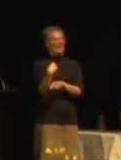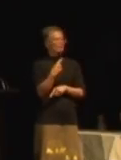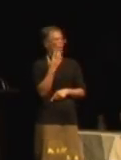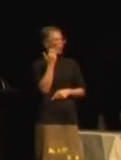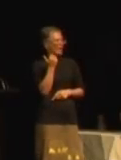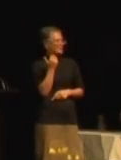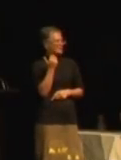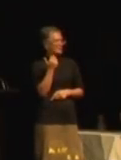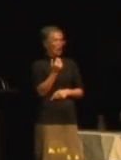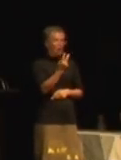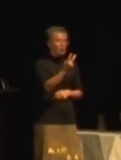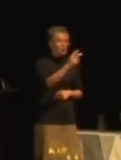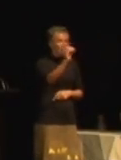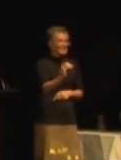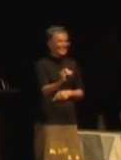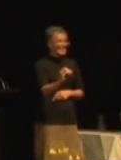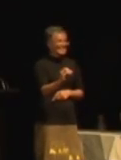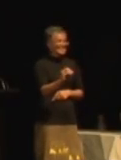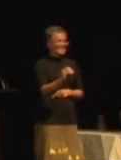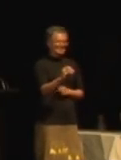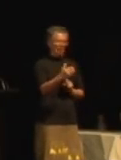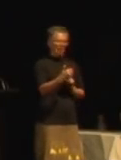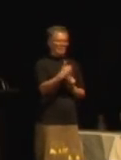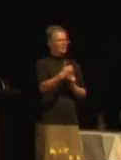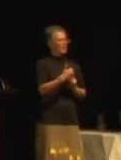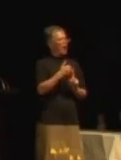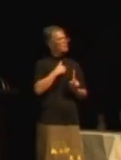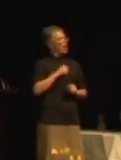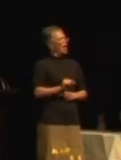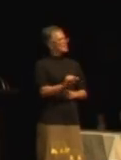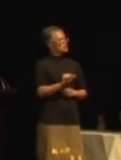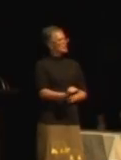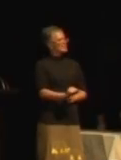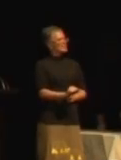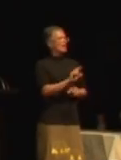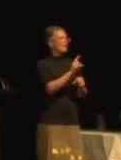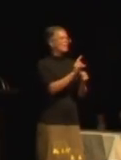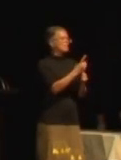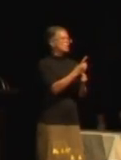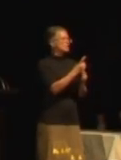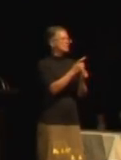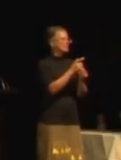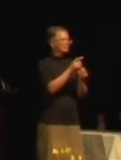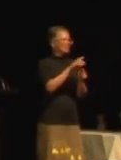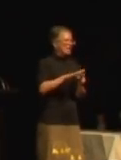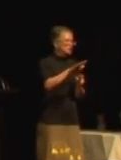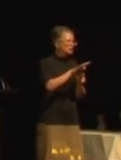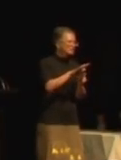Only 2% of the respondents identified as Indigenous. And in Canada, that's First Nations, Métis, or